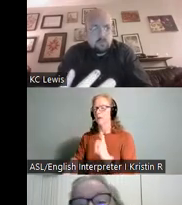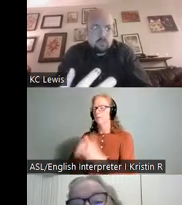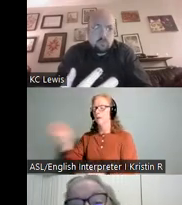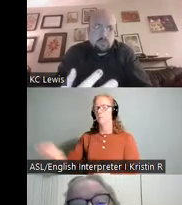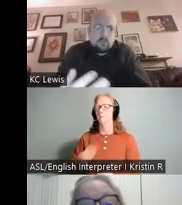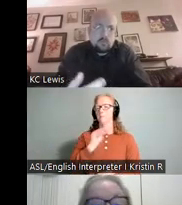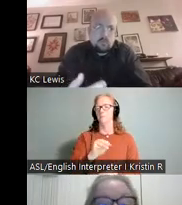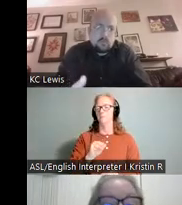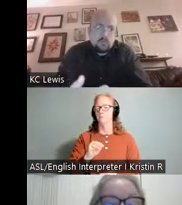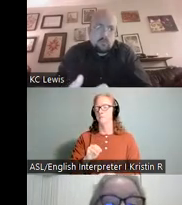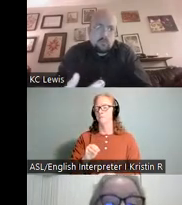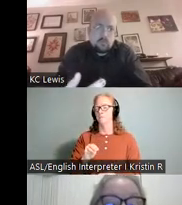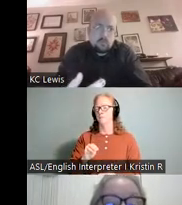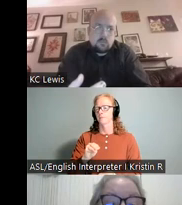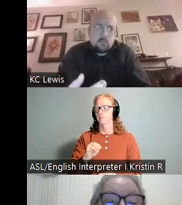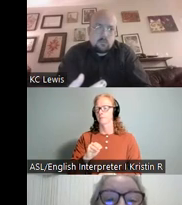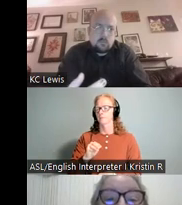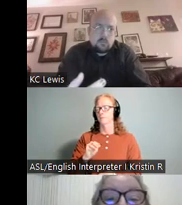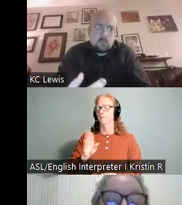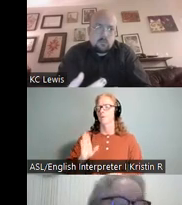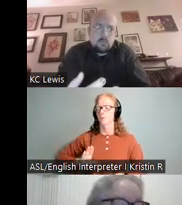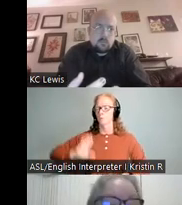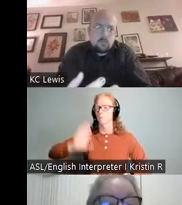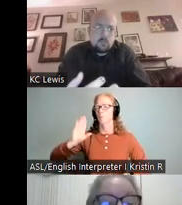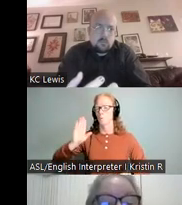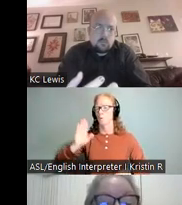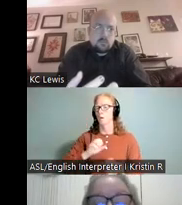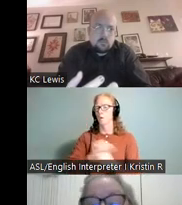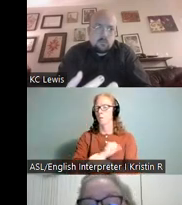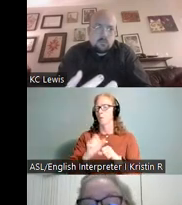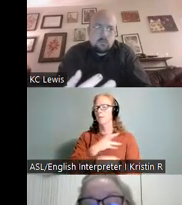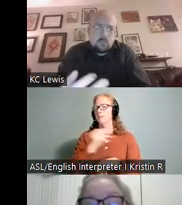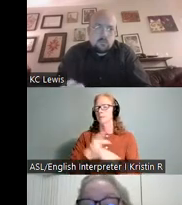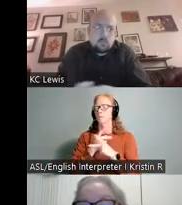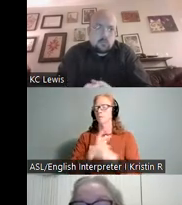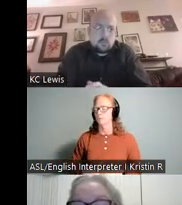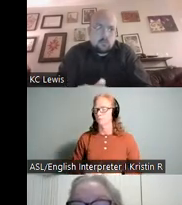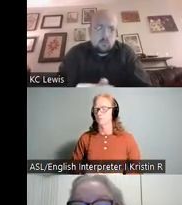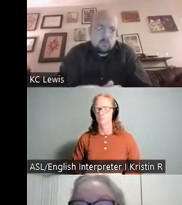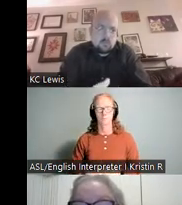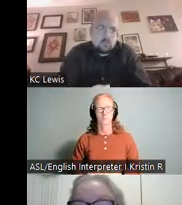supervisors. Right.